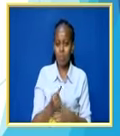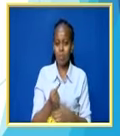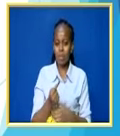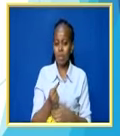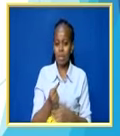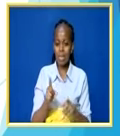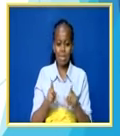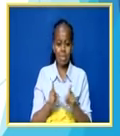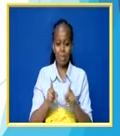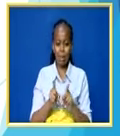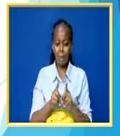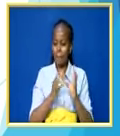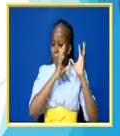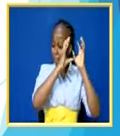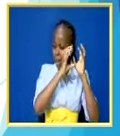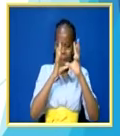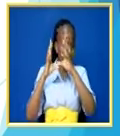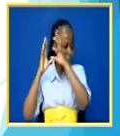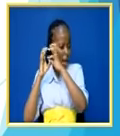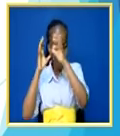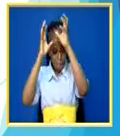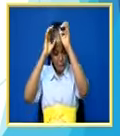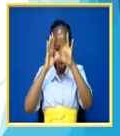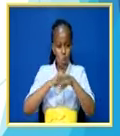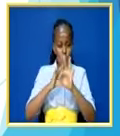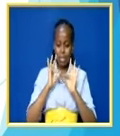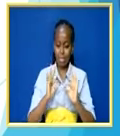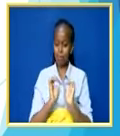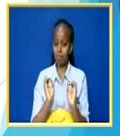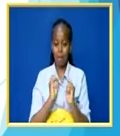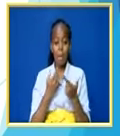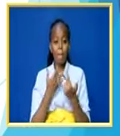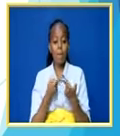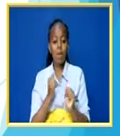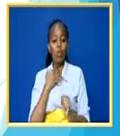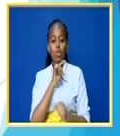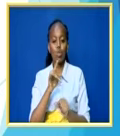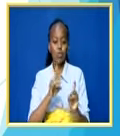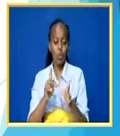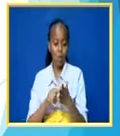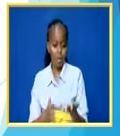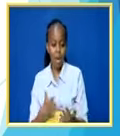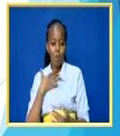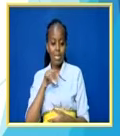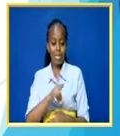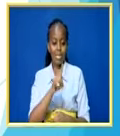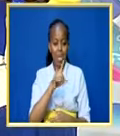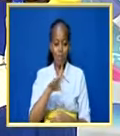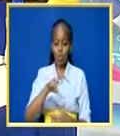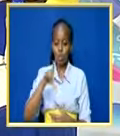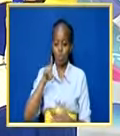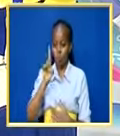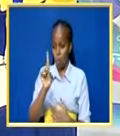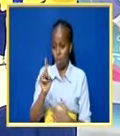It's in knots. It doesn't look very good. Very neat. Mm. Now, what I want you to do... Mm-hmm. I want you to choose